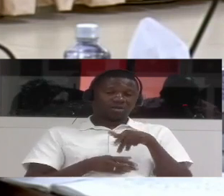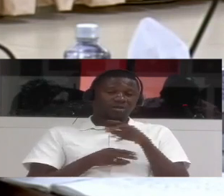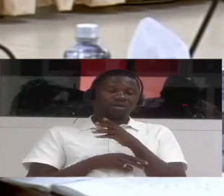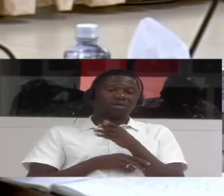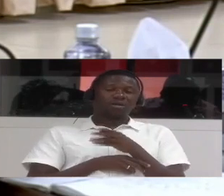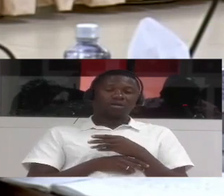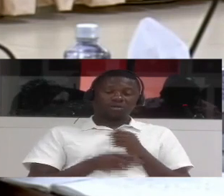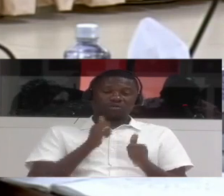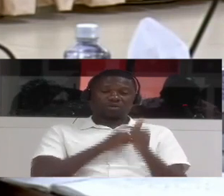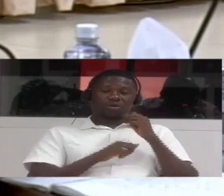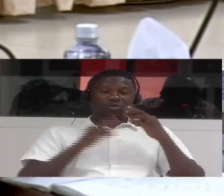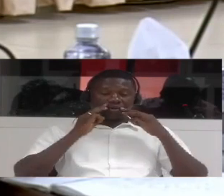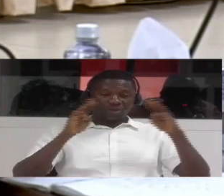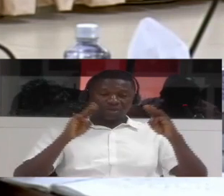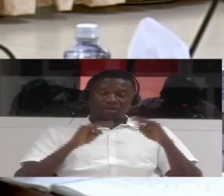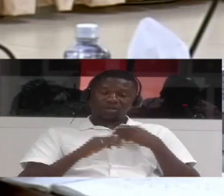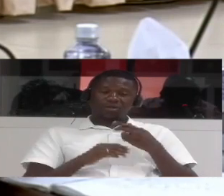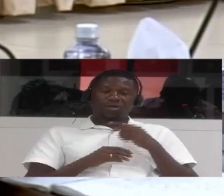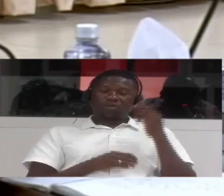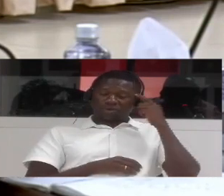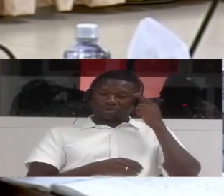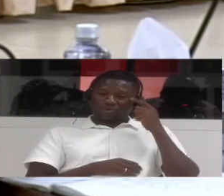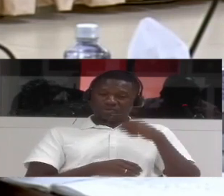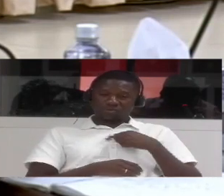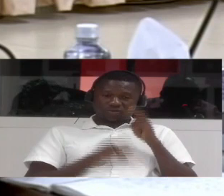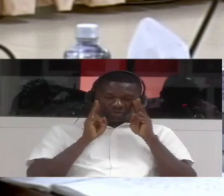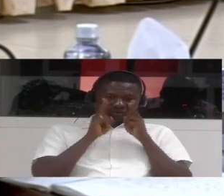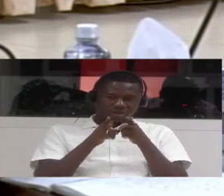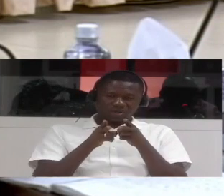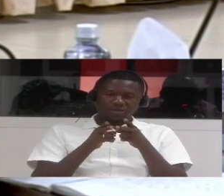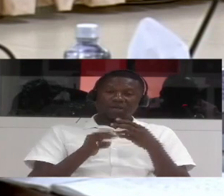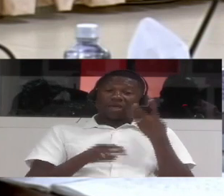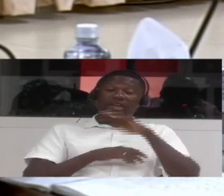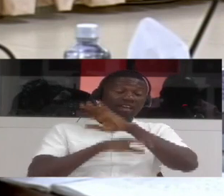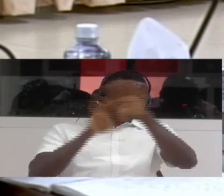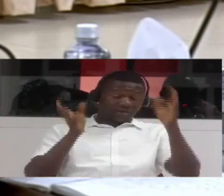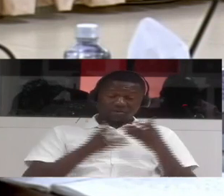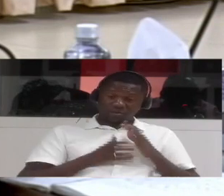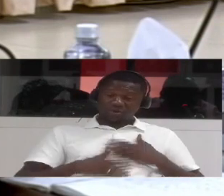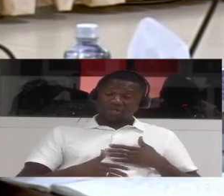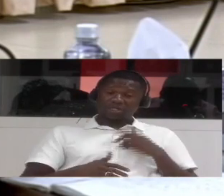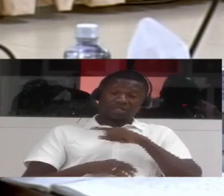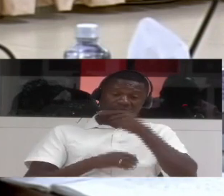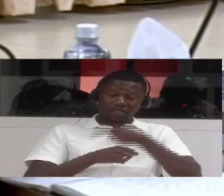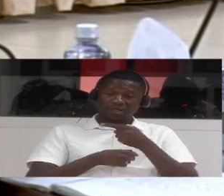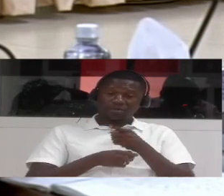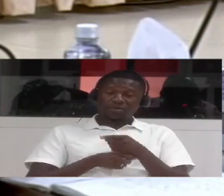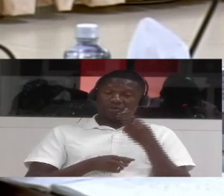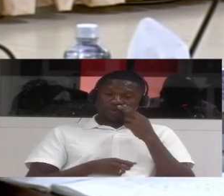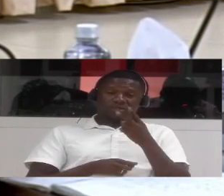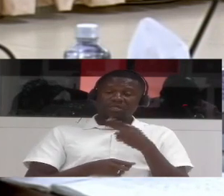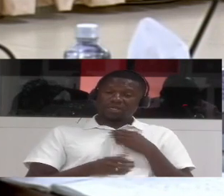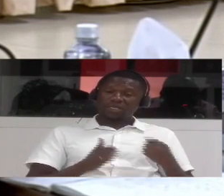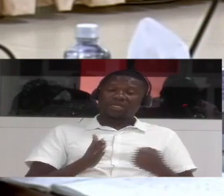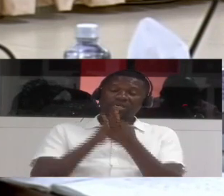media, of course, what I would want us to look at is for everyone in the Gambia to not see an attack on